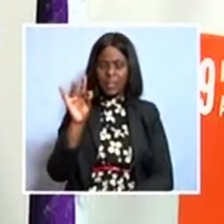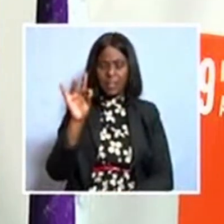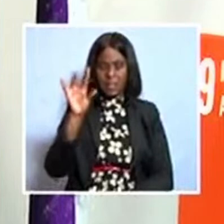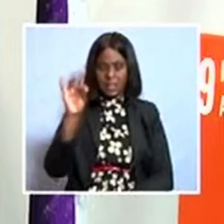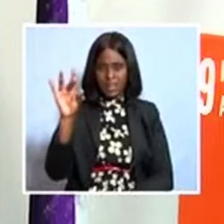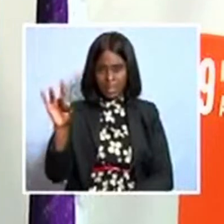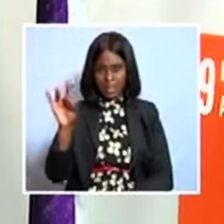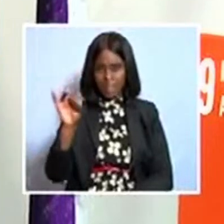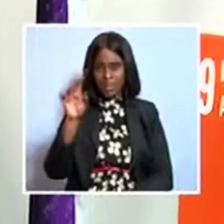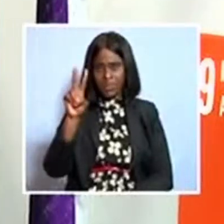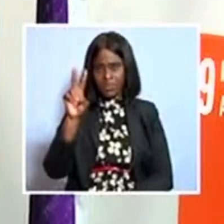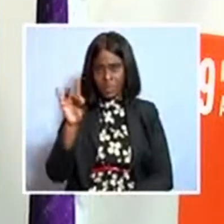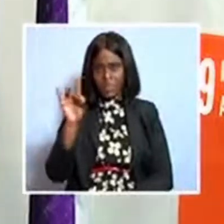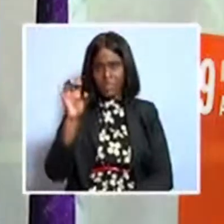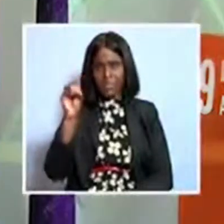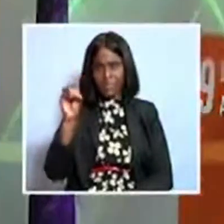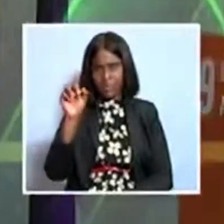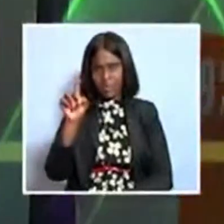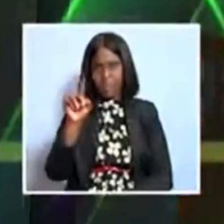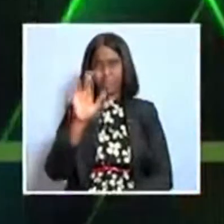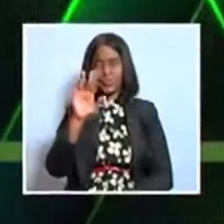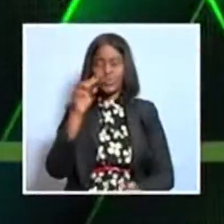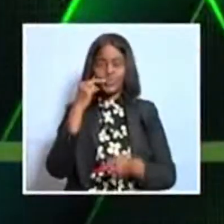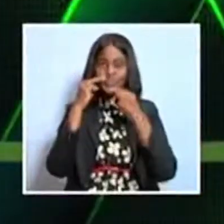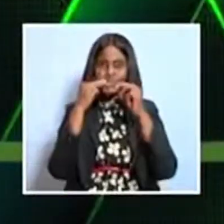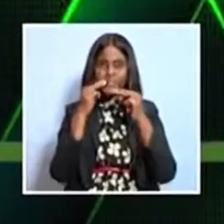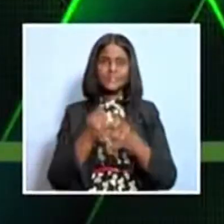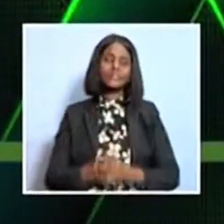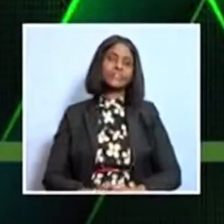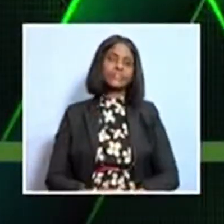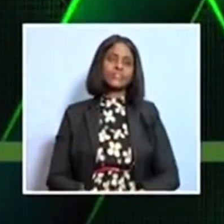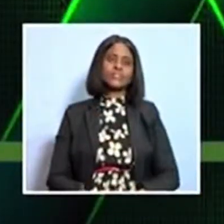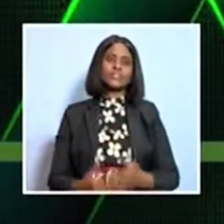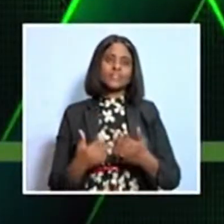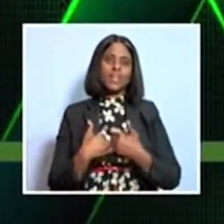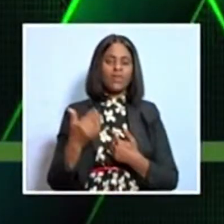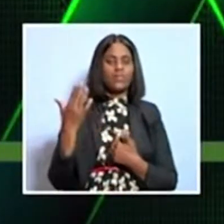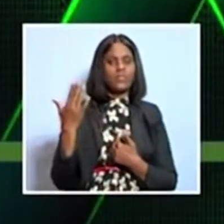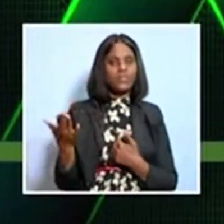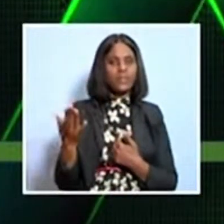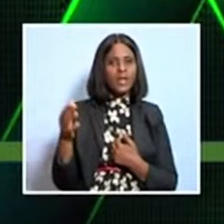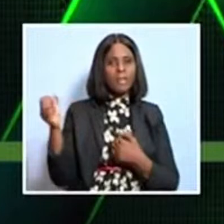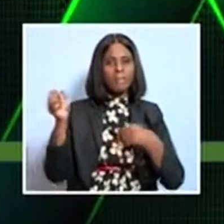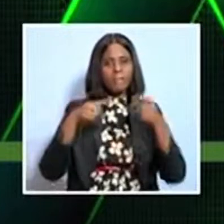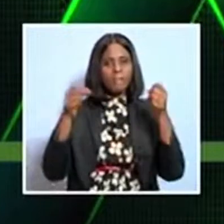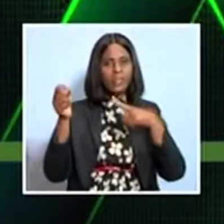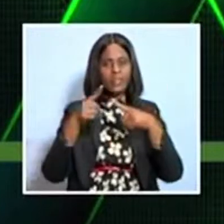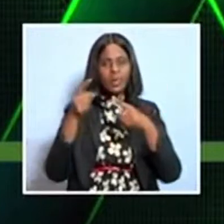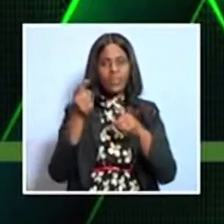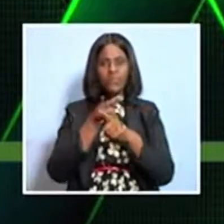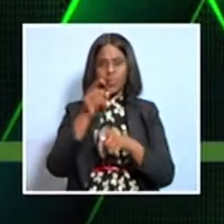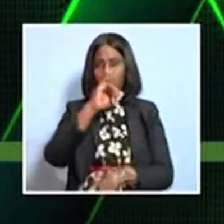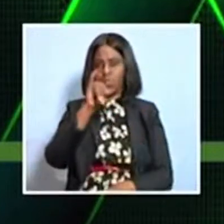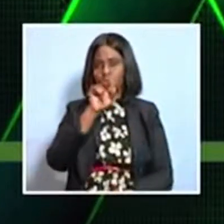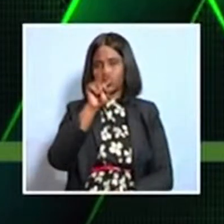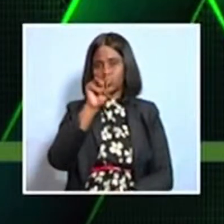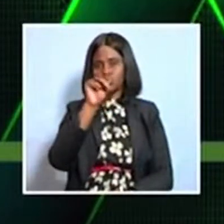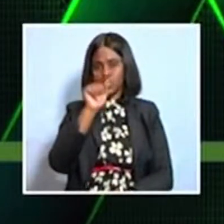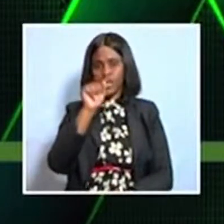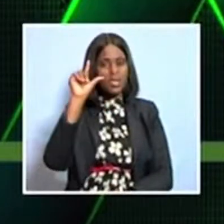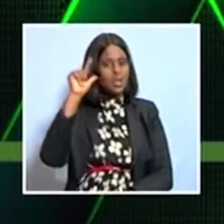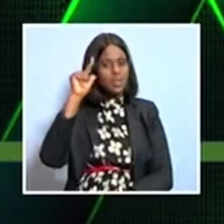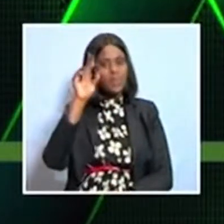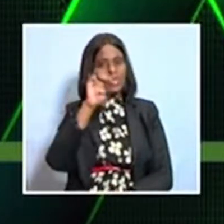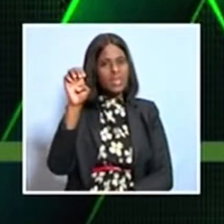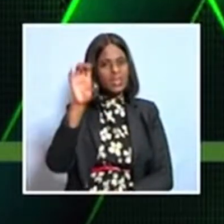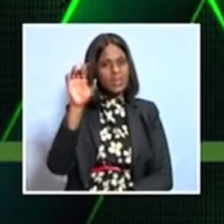772801. Let's see some of the text messages that we've been sending. We do have one text which is coming from Juma in Lundas in Eastern